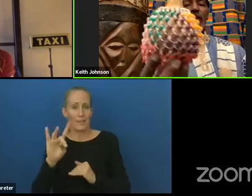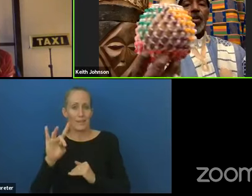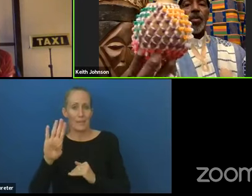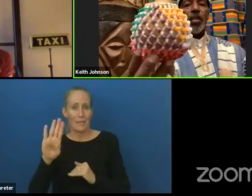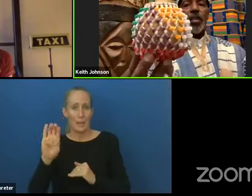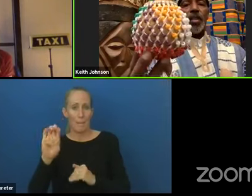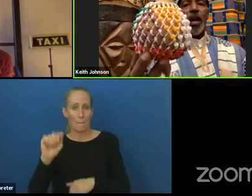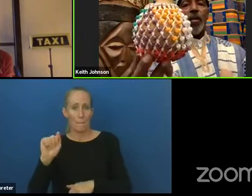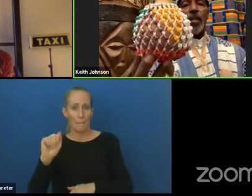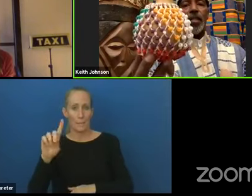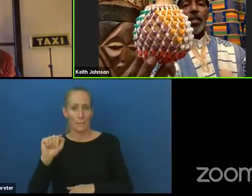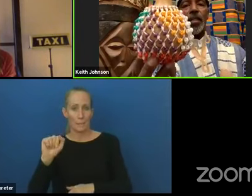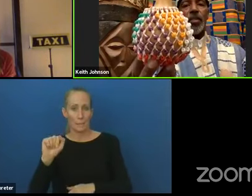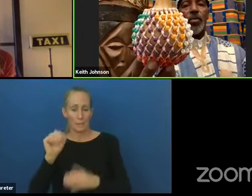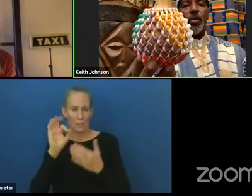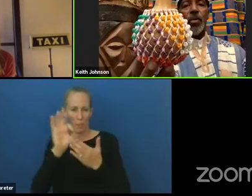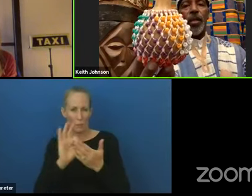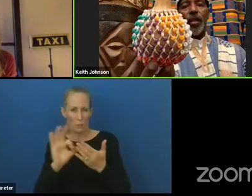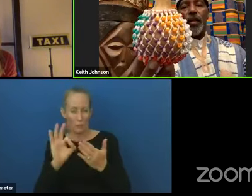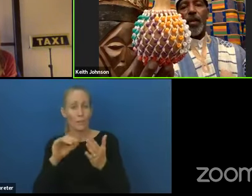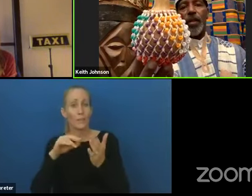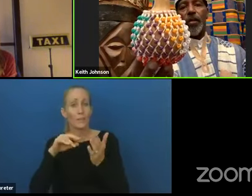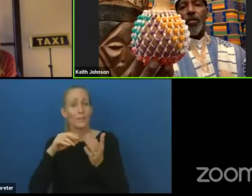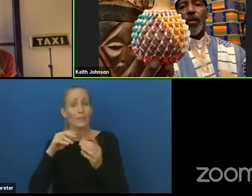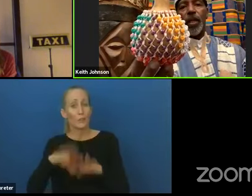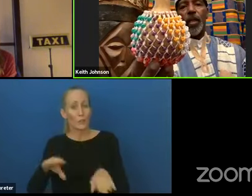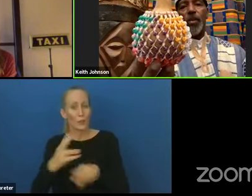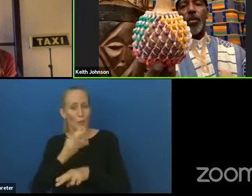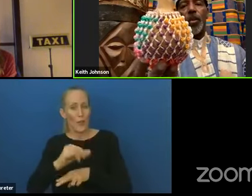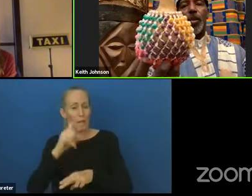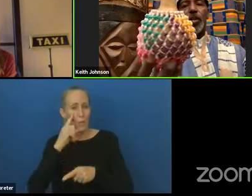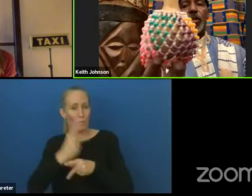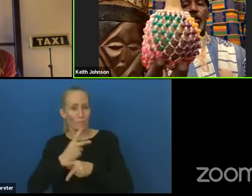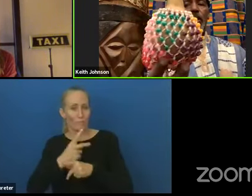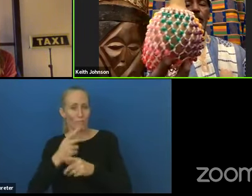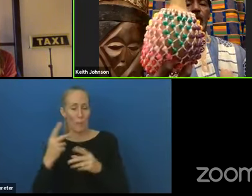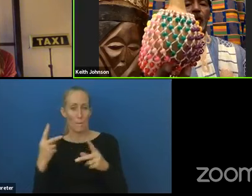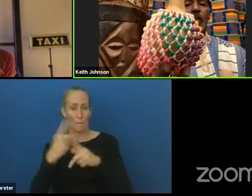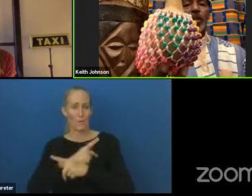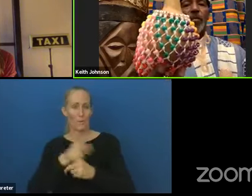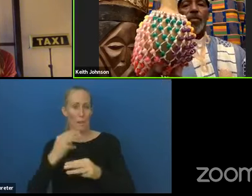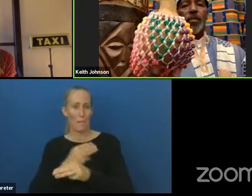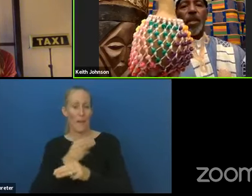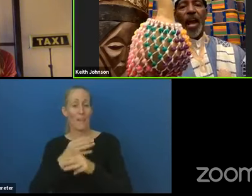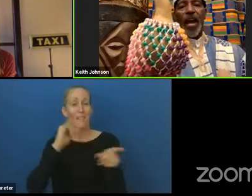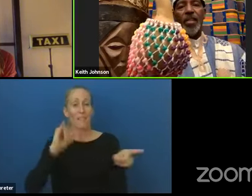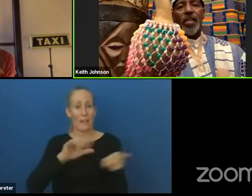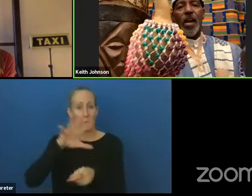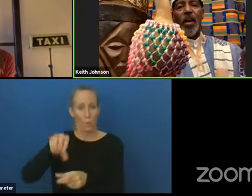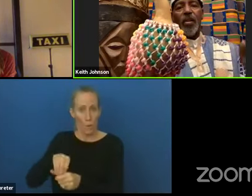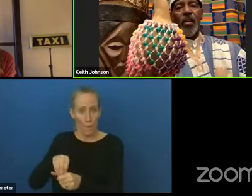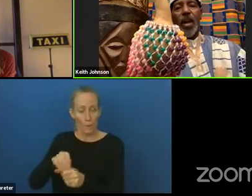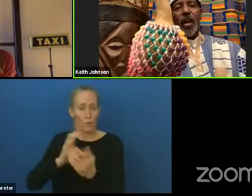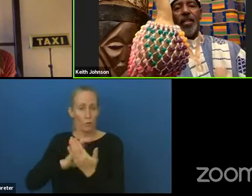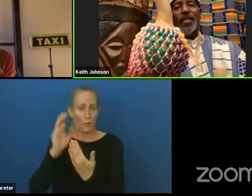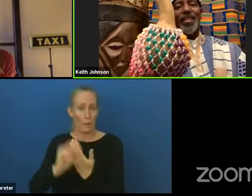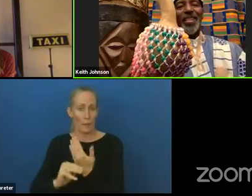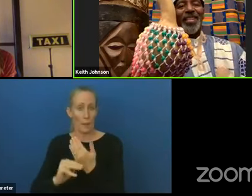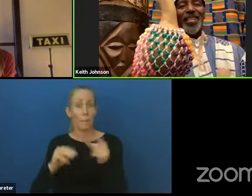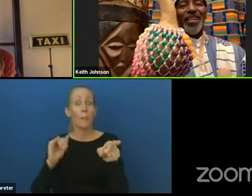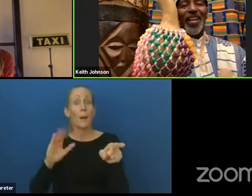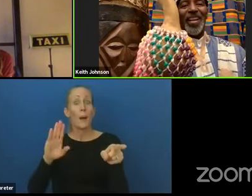multiplication. So this is how I teach through an integrated curriculum. So these gourds come from Casa